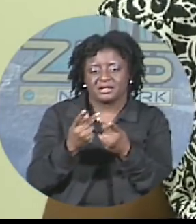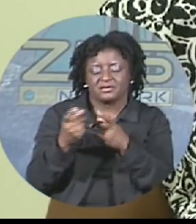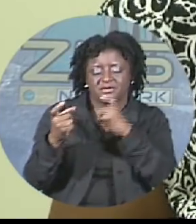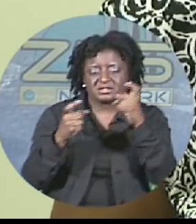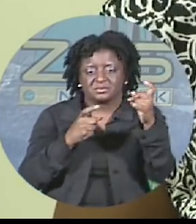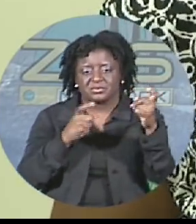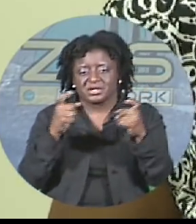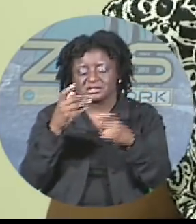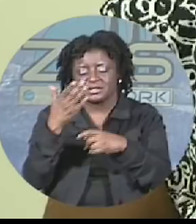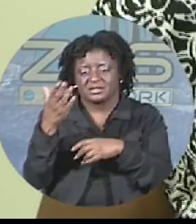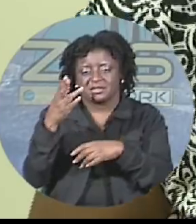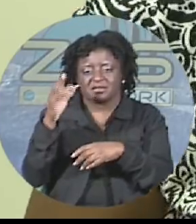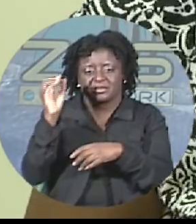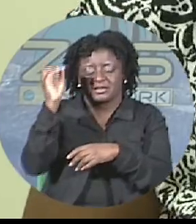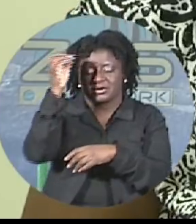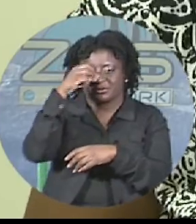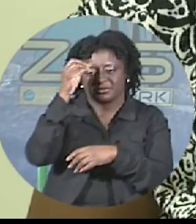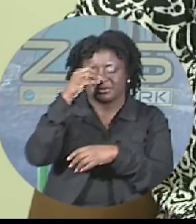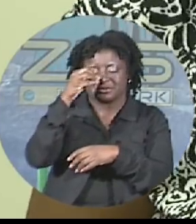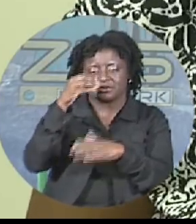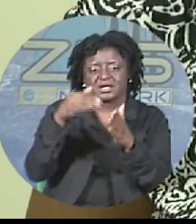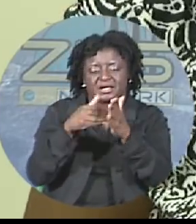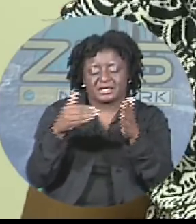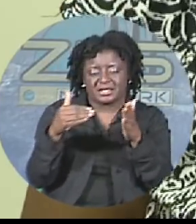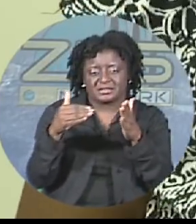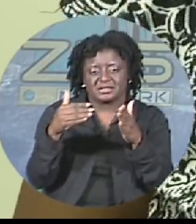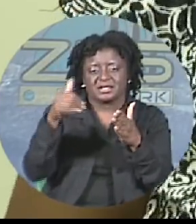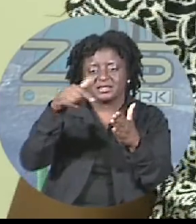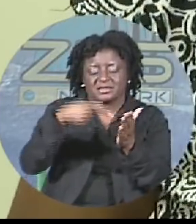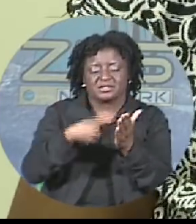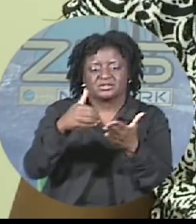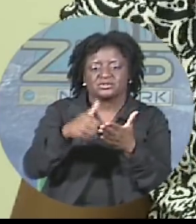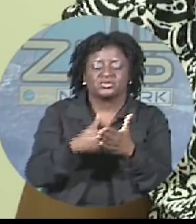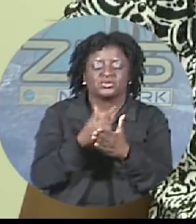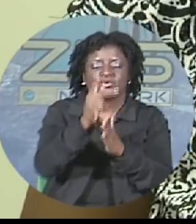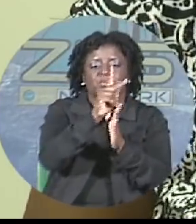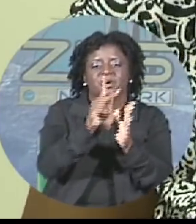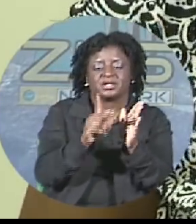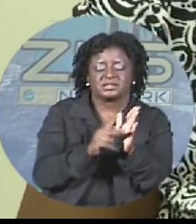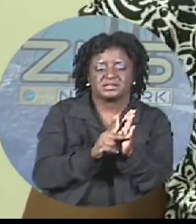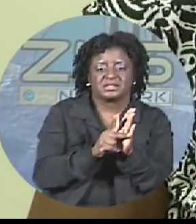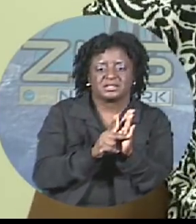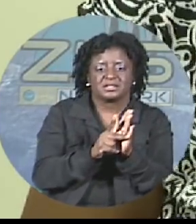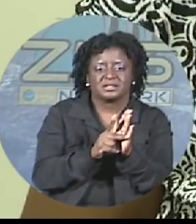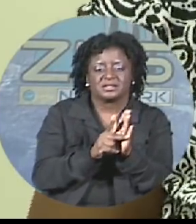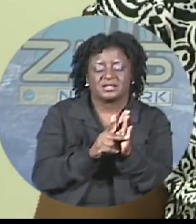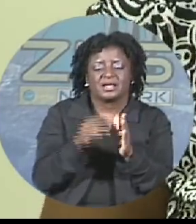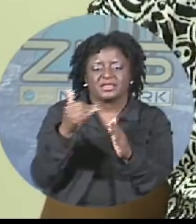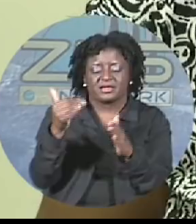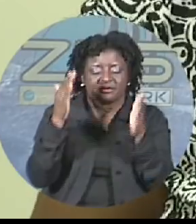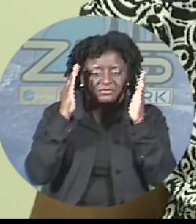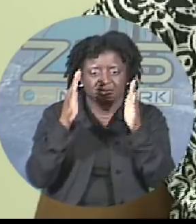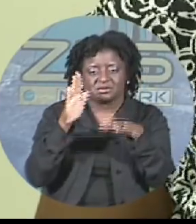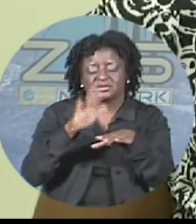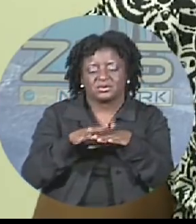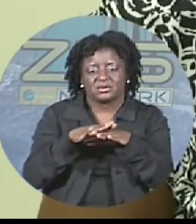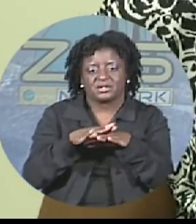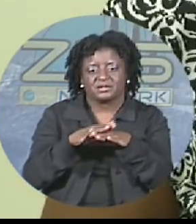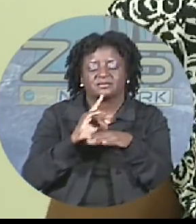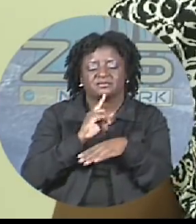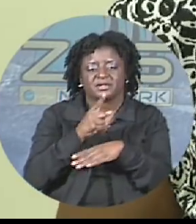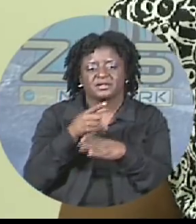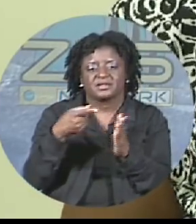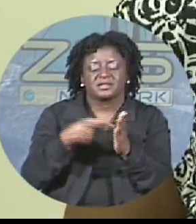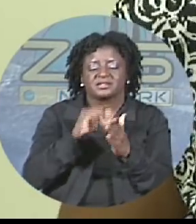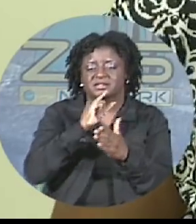new policy of the U.S. government. Indeed, they have been emphasizing on the fact that this